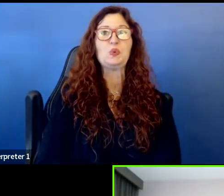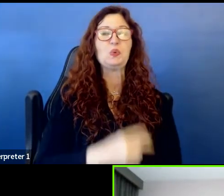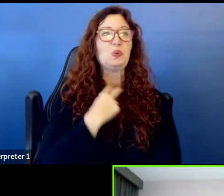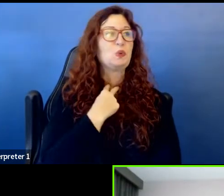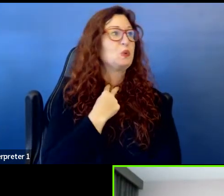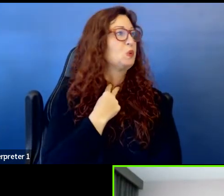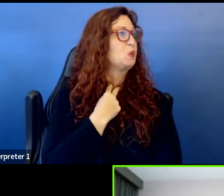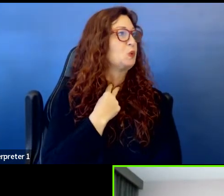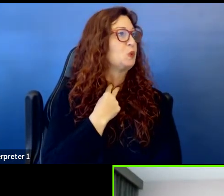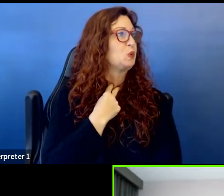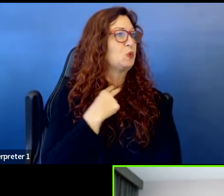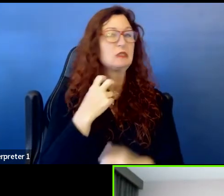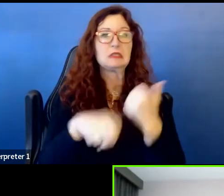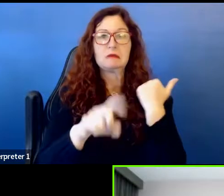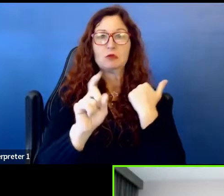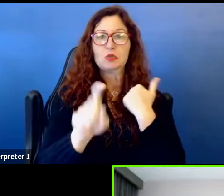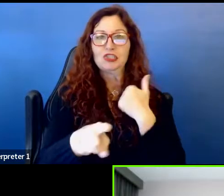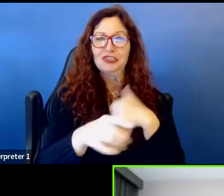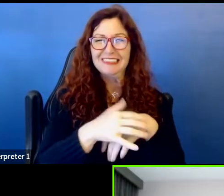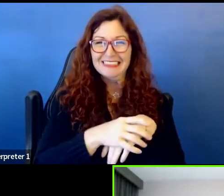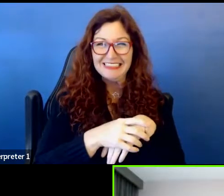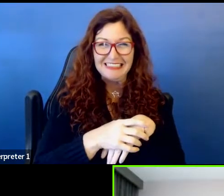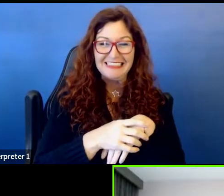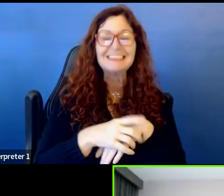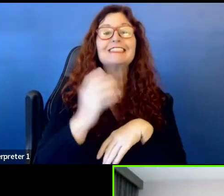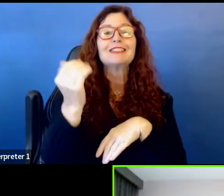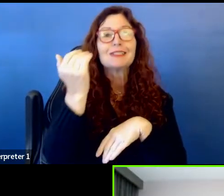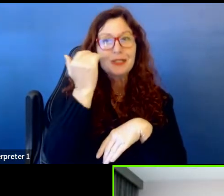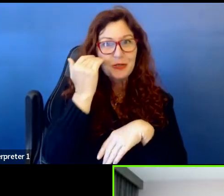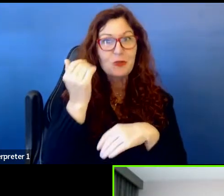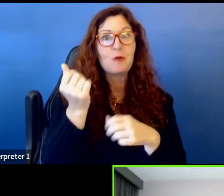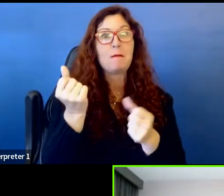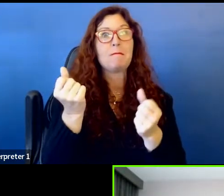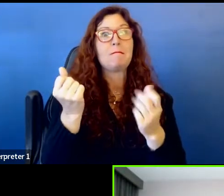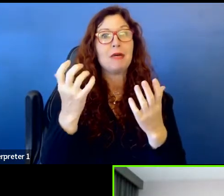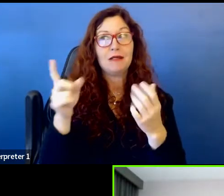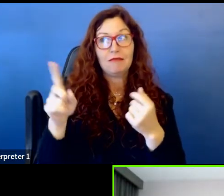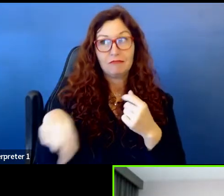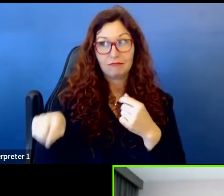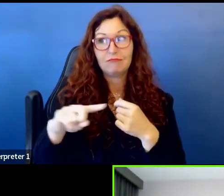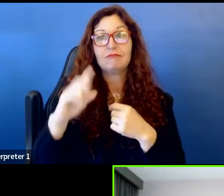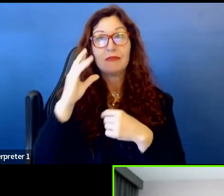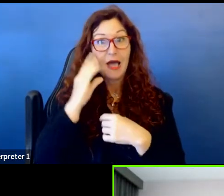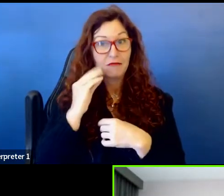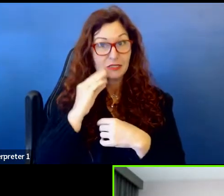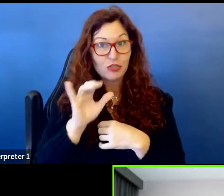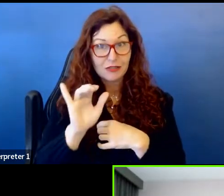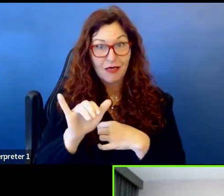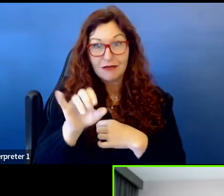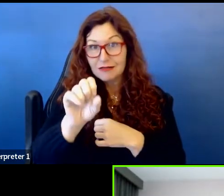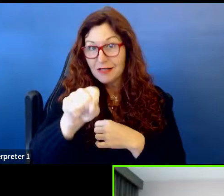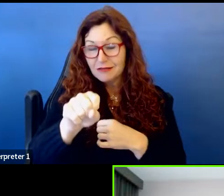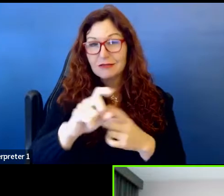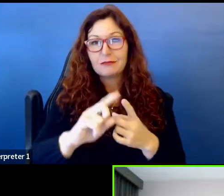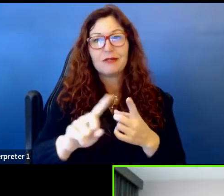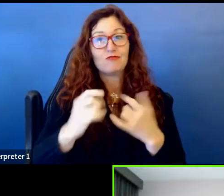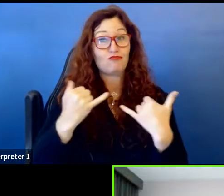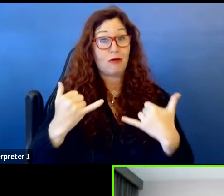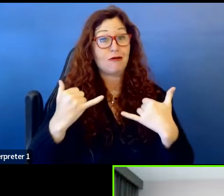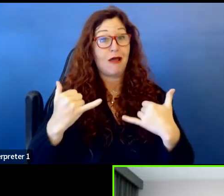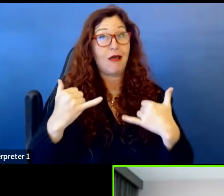that my colleagues have experienced that multiple times and i'll be glad to submit something for the record it's just not part of